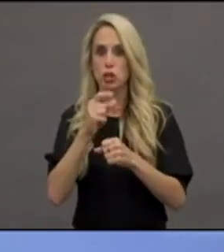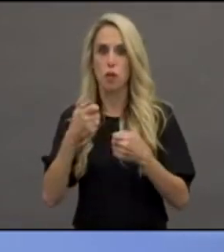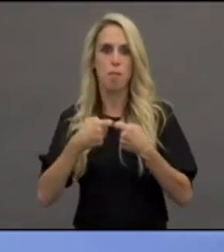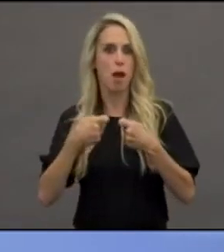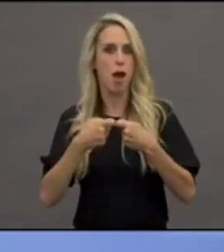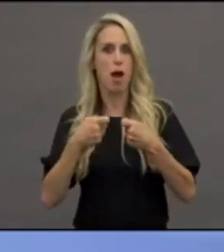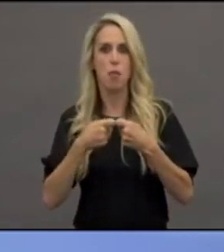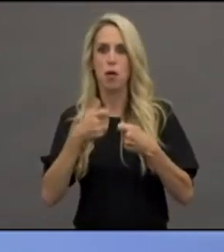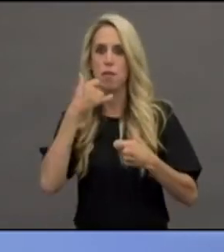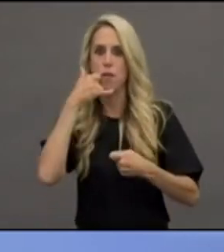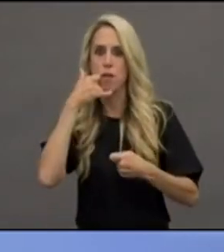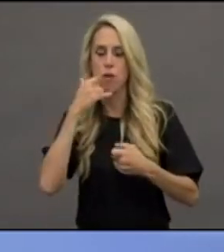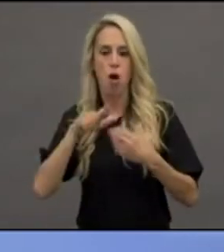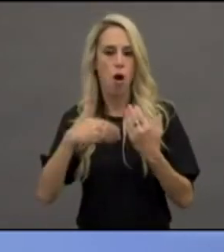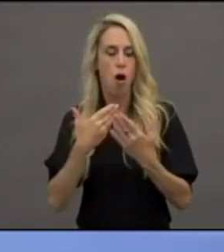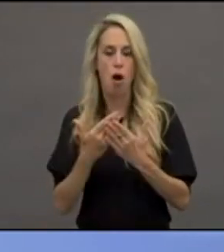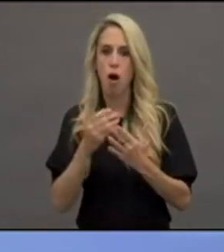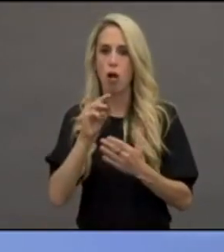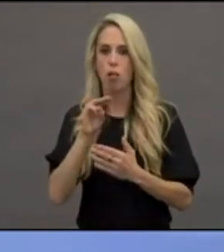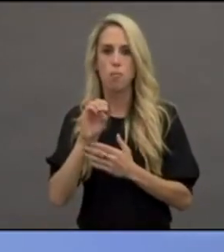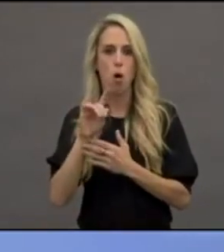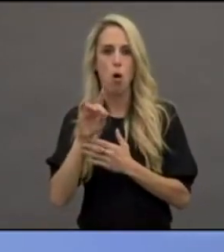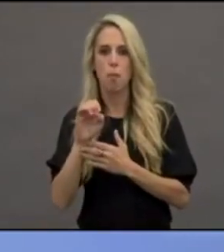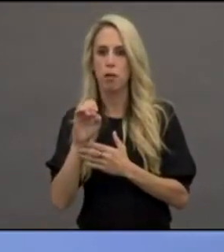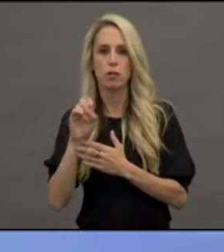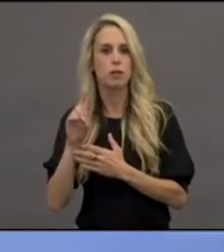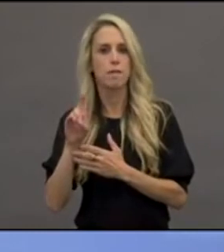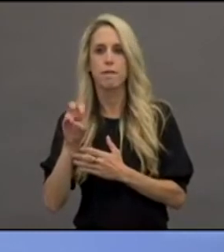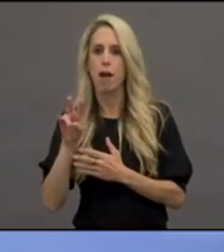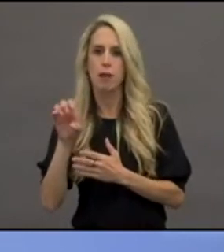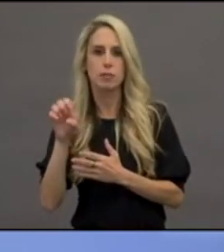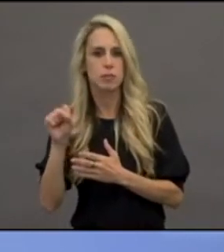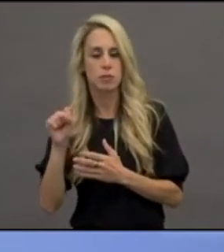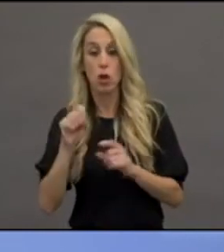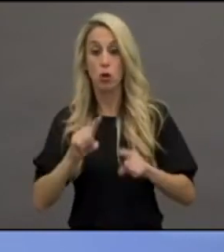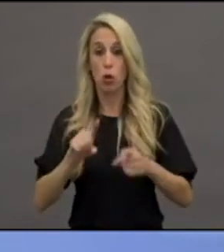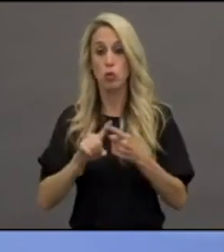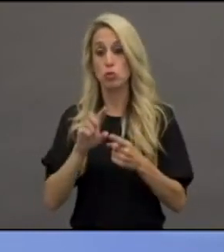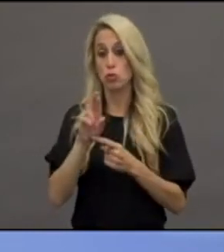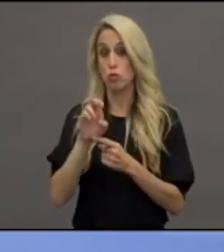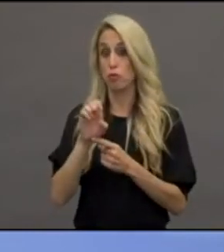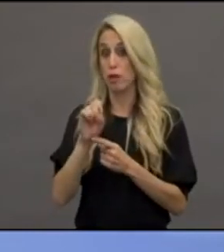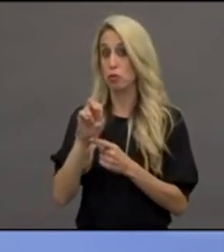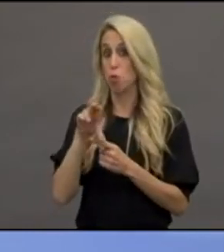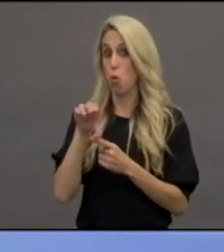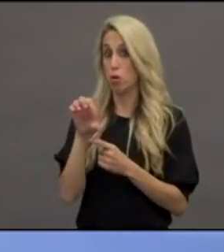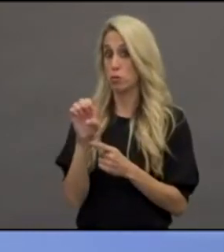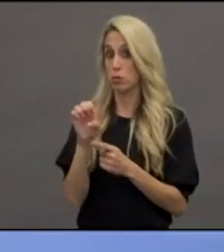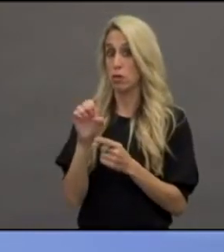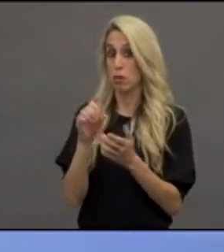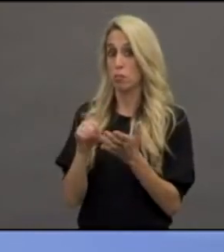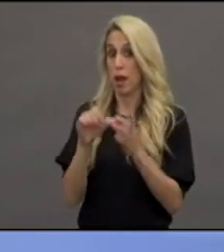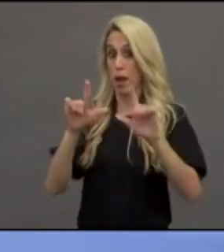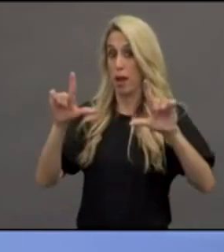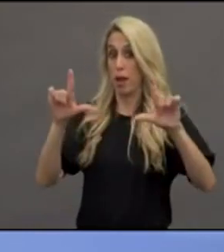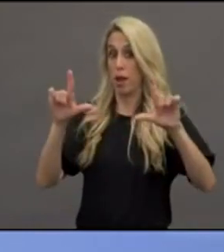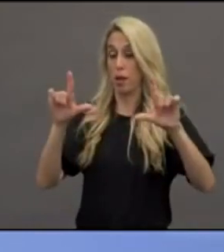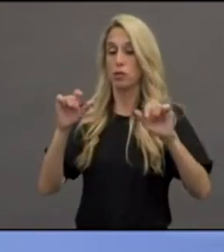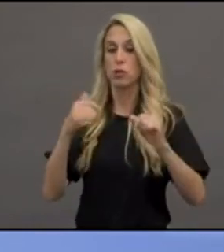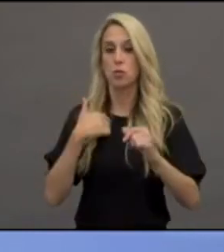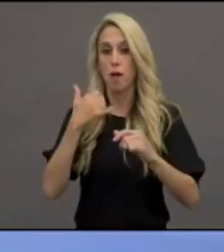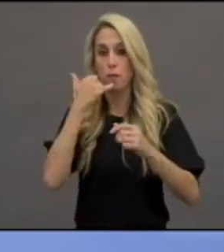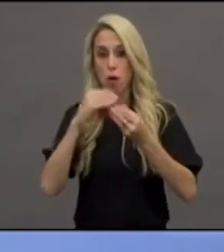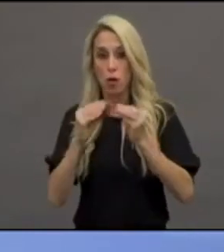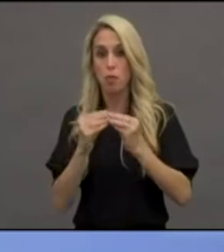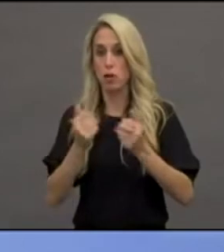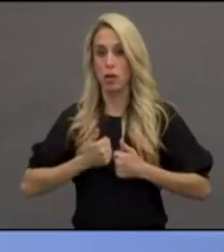up and your mobile devices powered up as well, so you can go to the resources page and you have the addresses and you have the numbers of